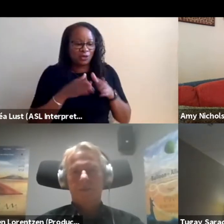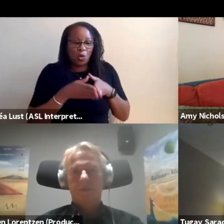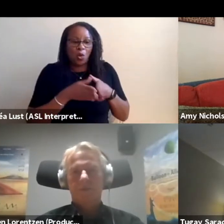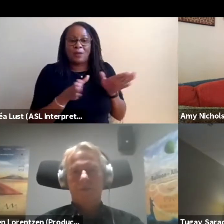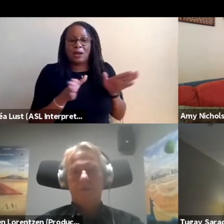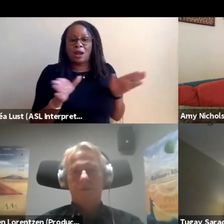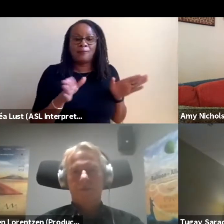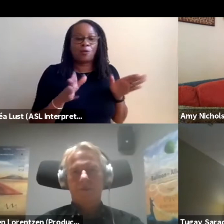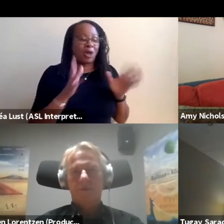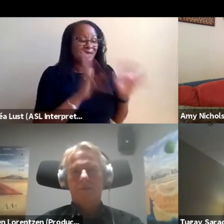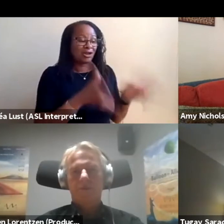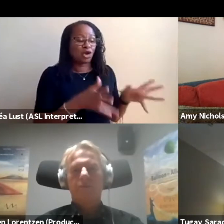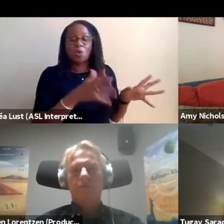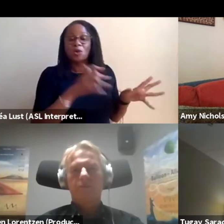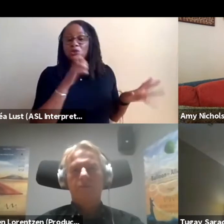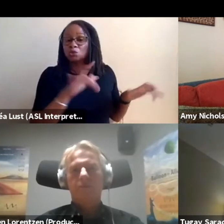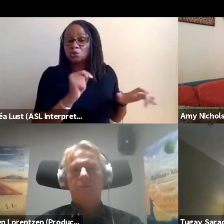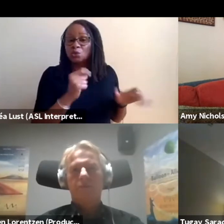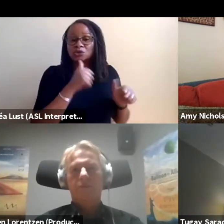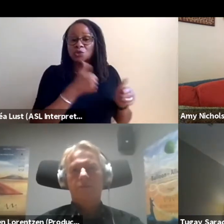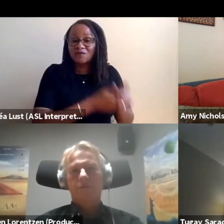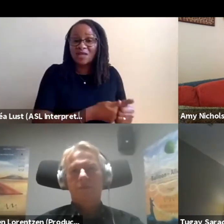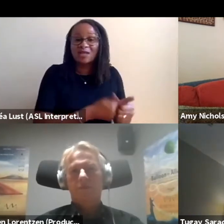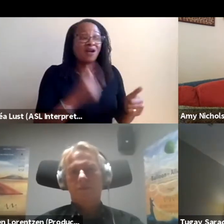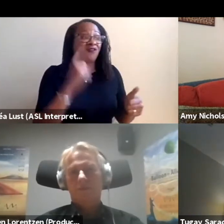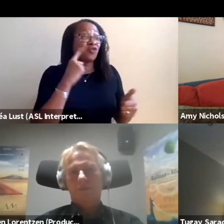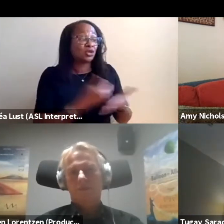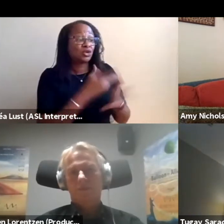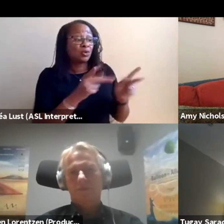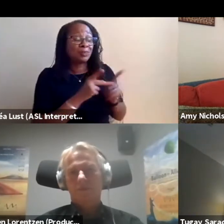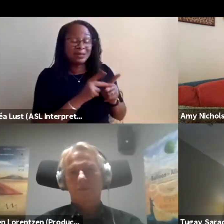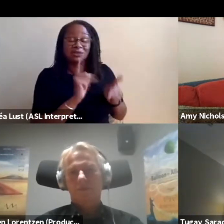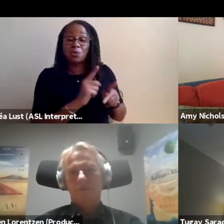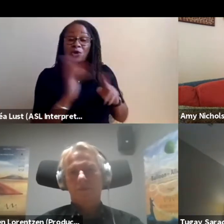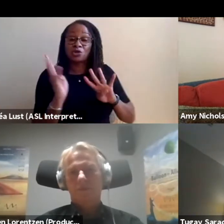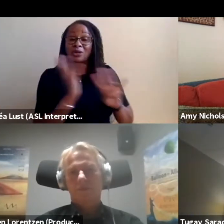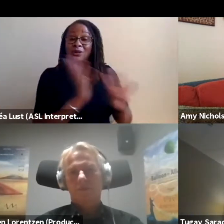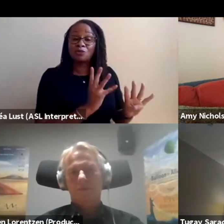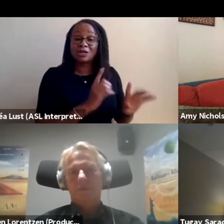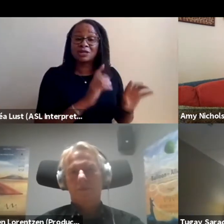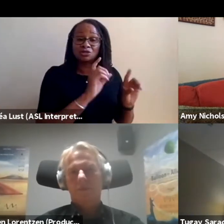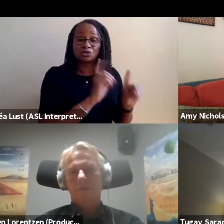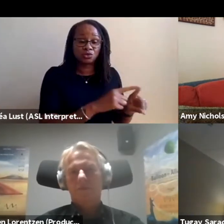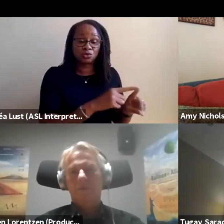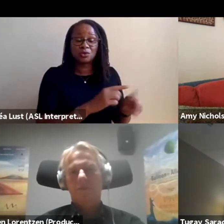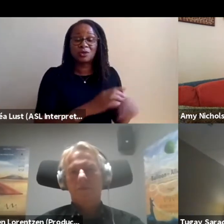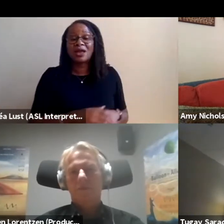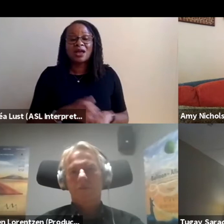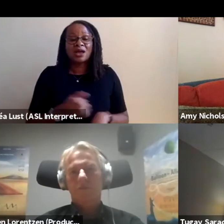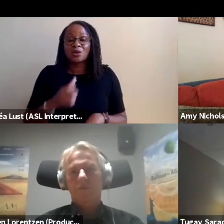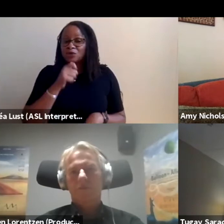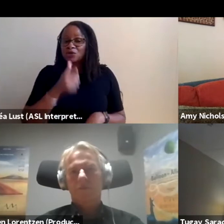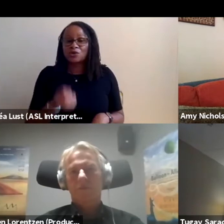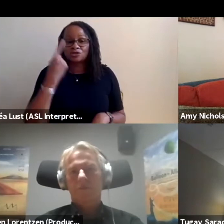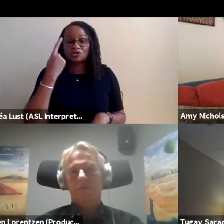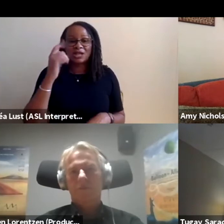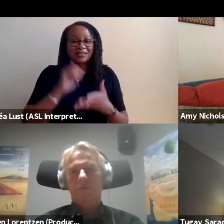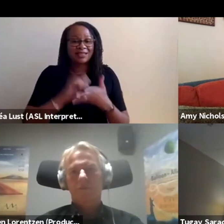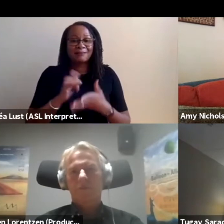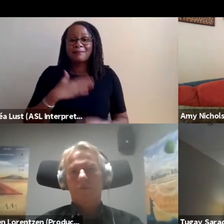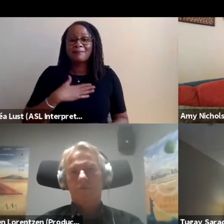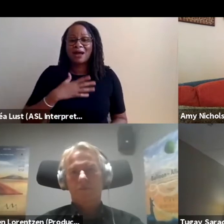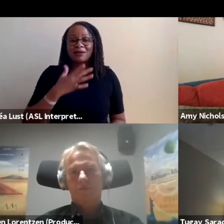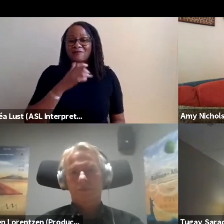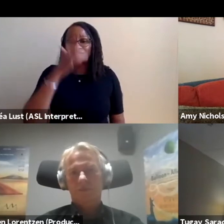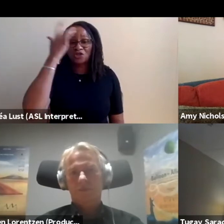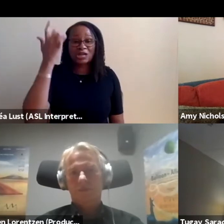this place where you are now immigrated. And we don't have to forget that my parents were just guest workers. They didn't move